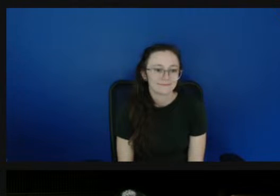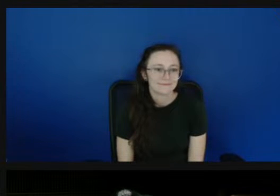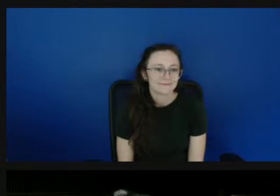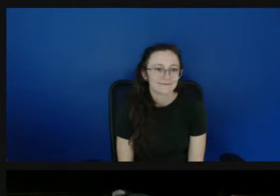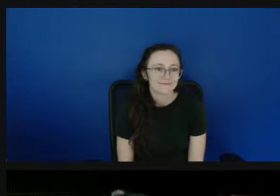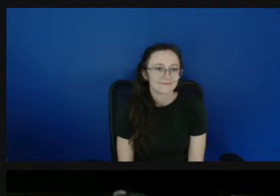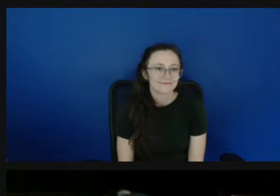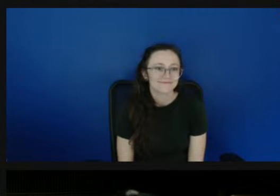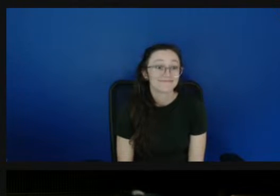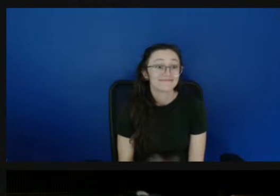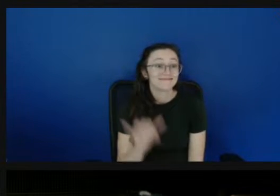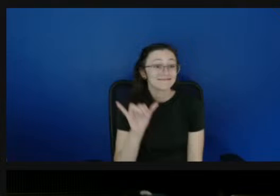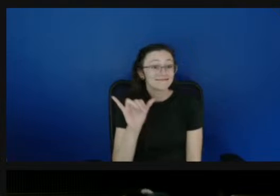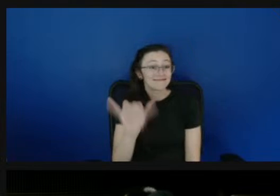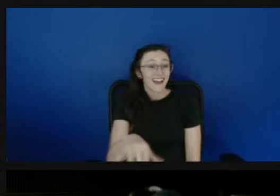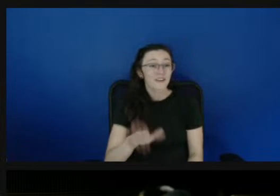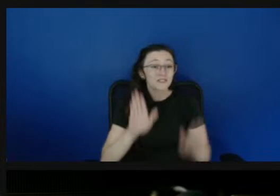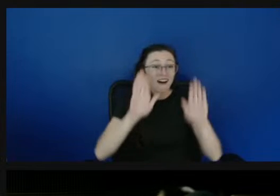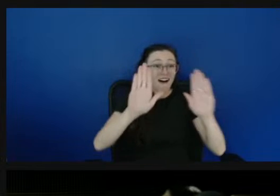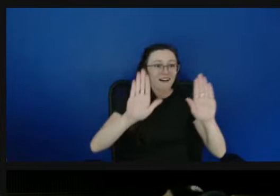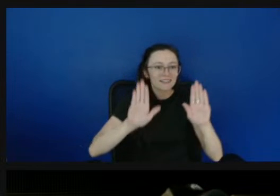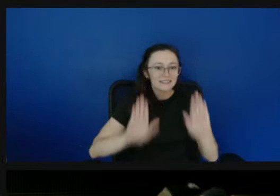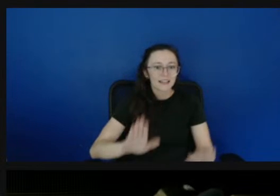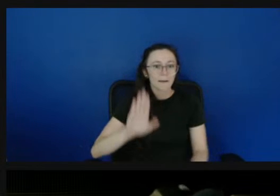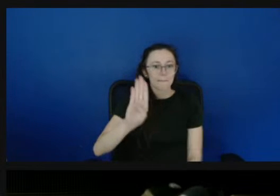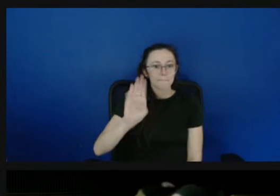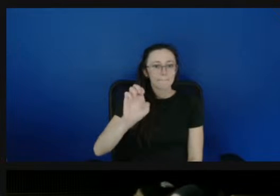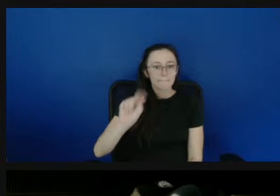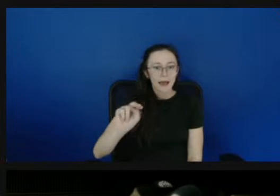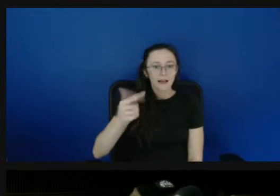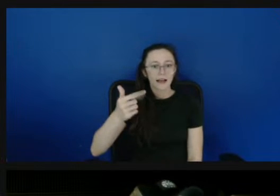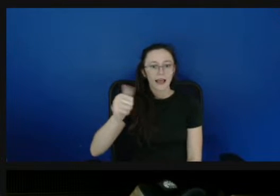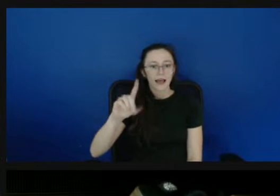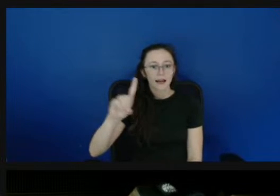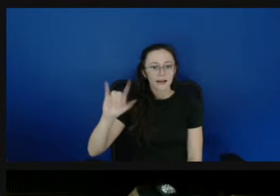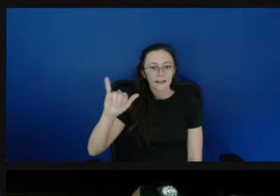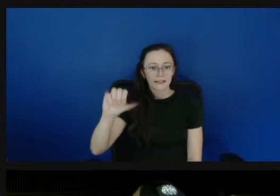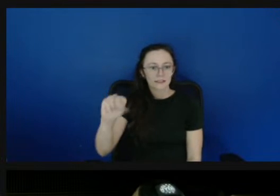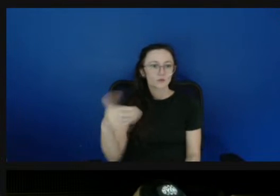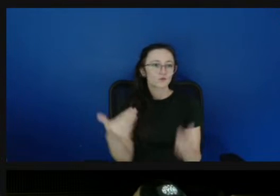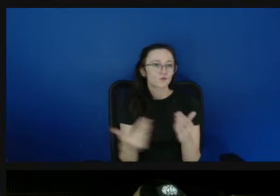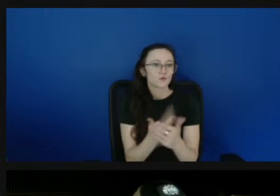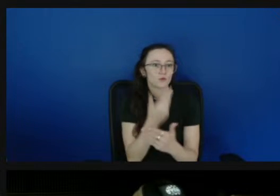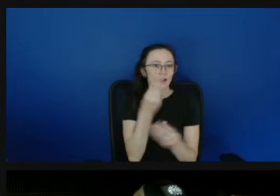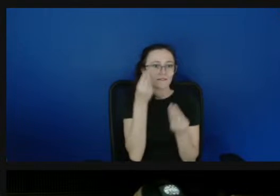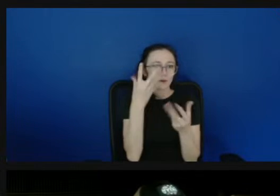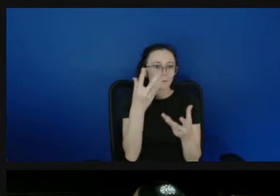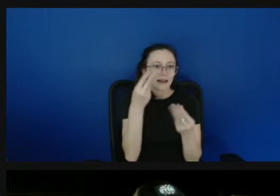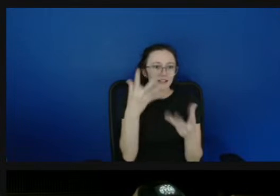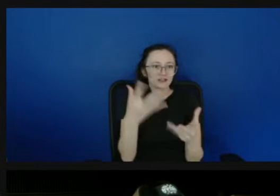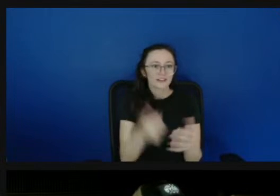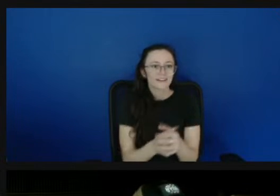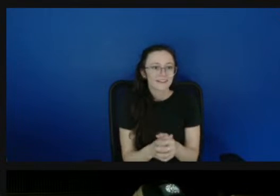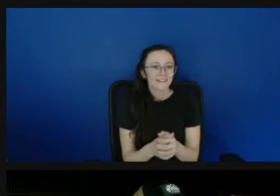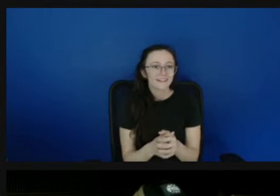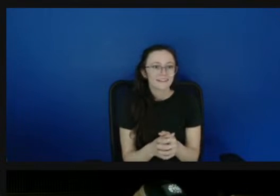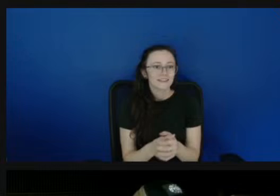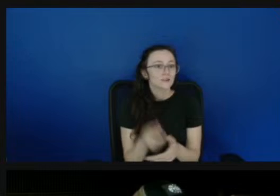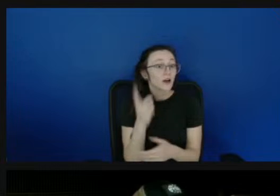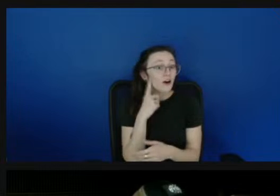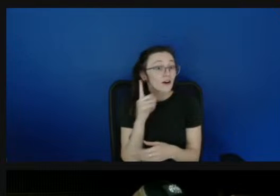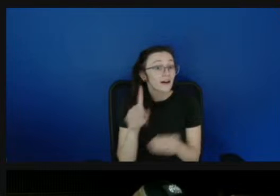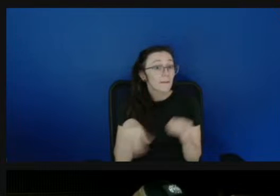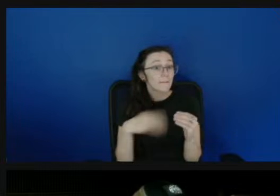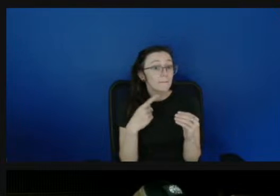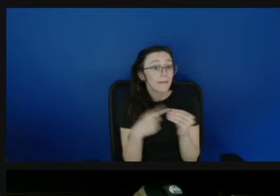That was awesome from Ben Gaddis. New information there. I don't think I'd heard about the tree limbs snapping under the weight